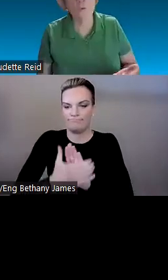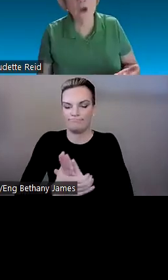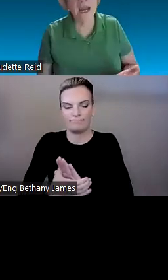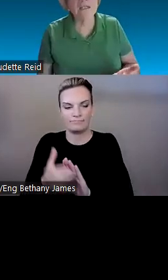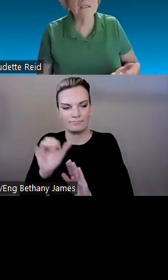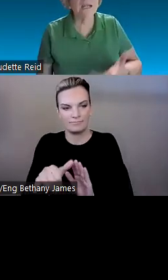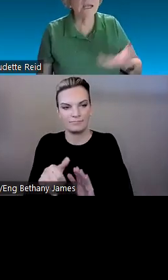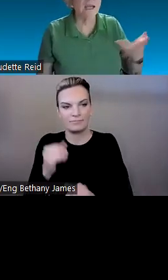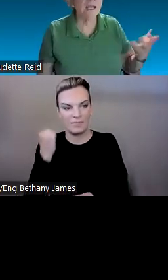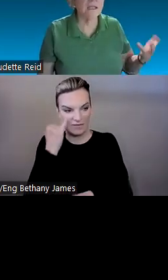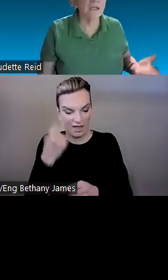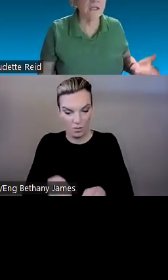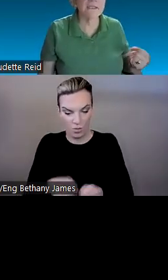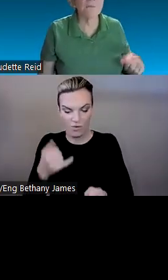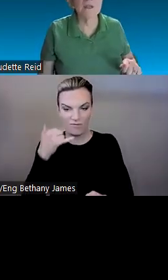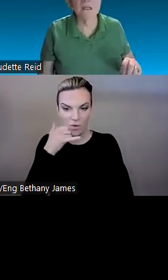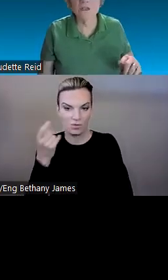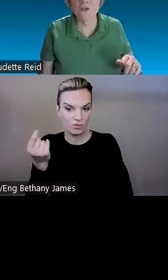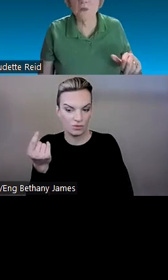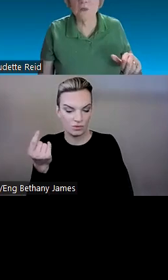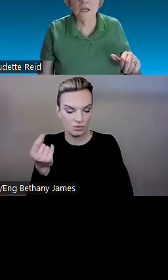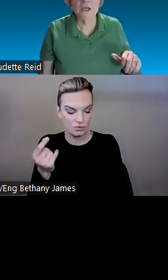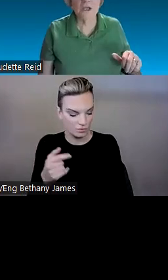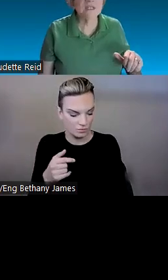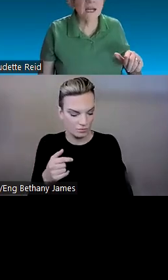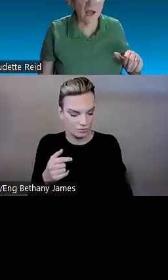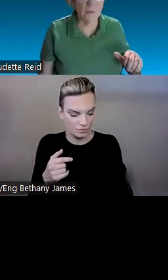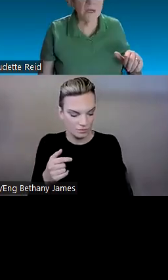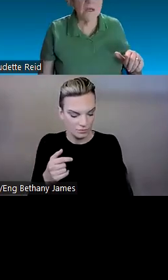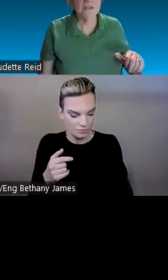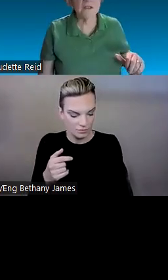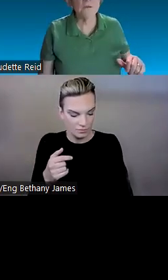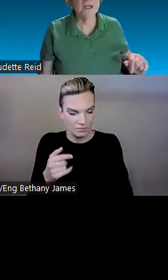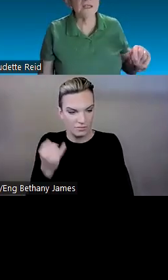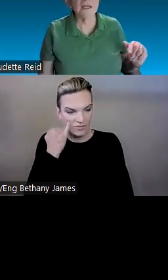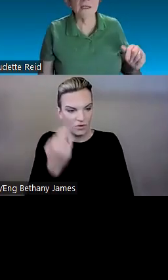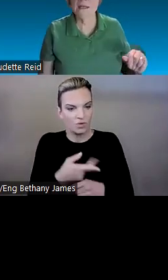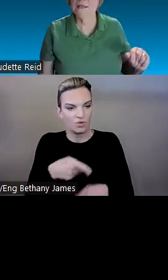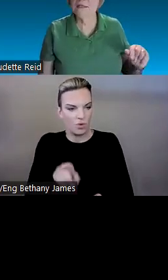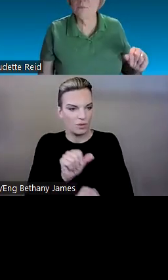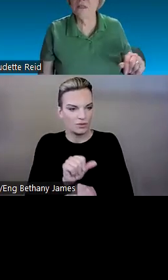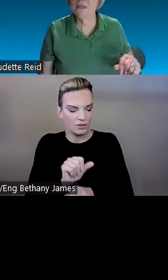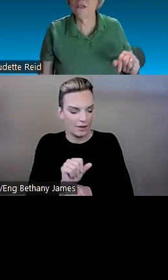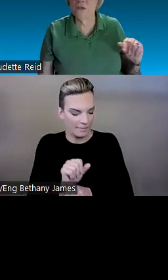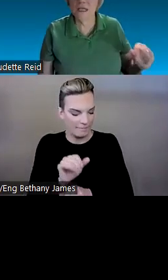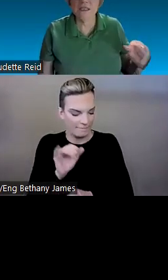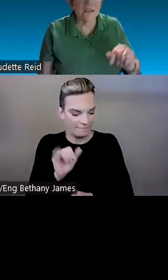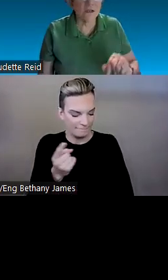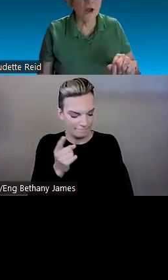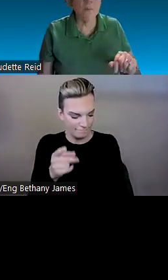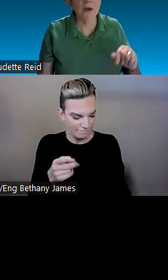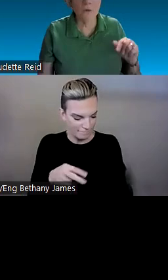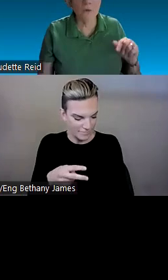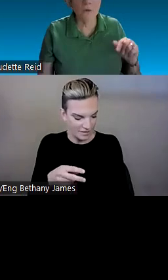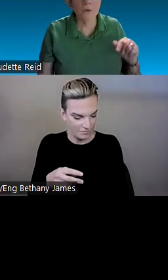and when the phone breaks and it's something that you've been using on the job, so that it's something that you need to